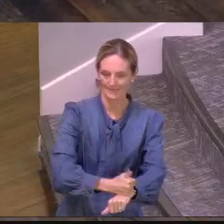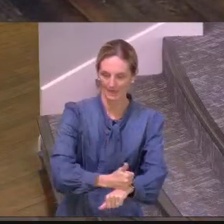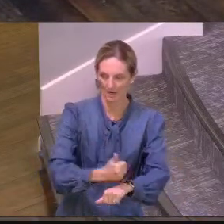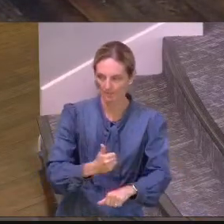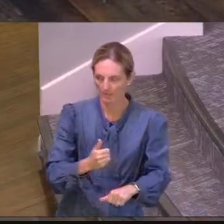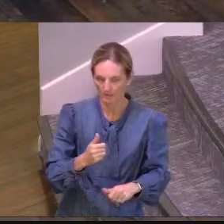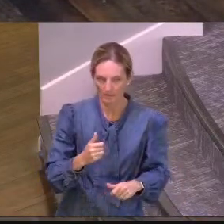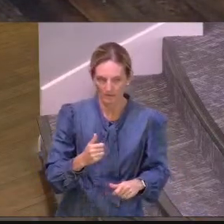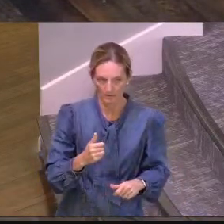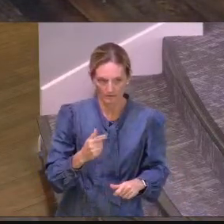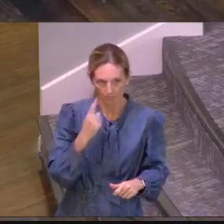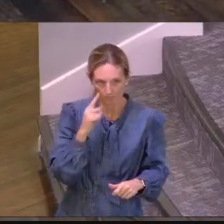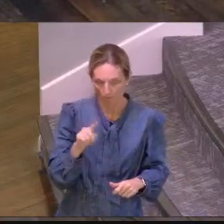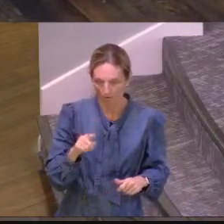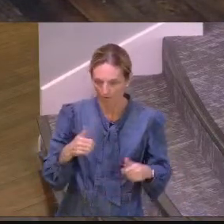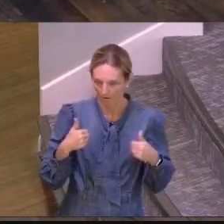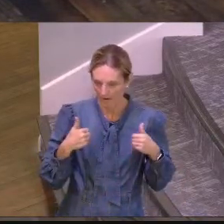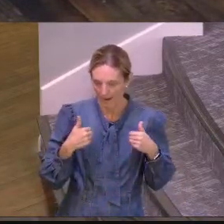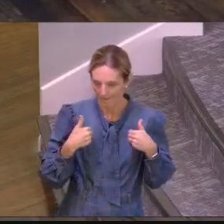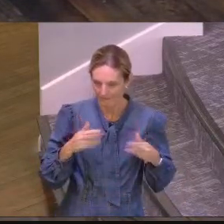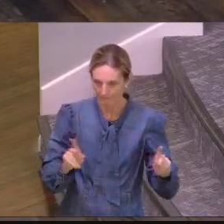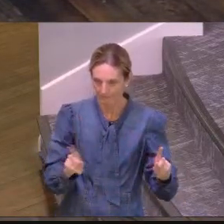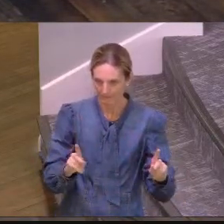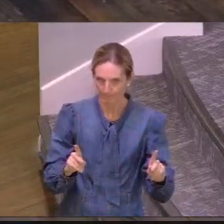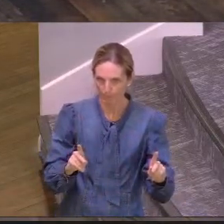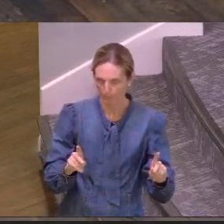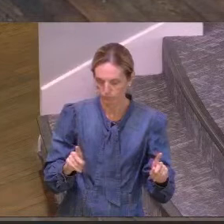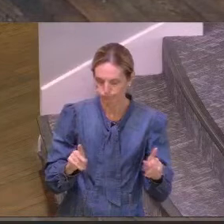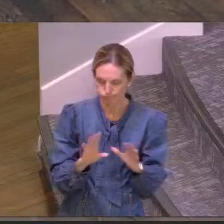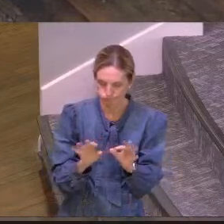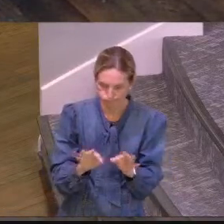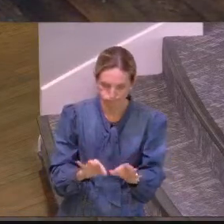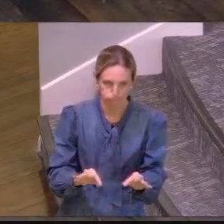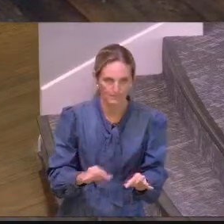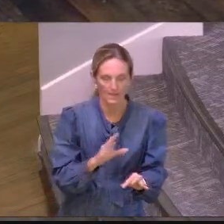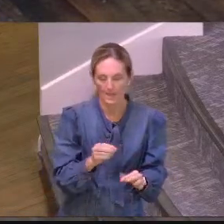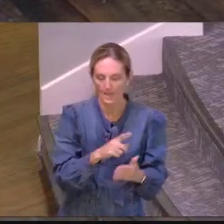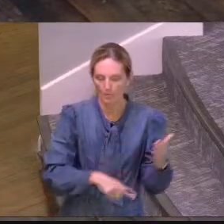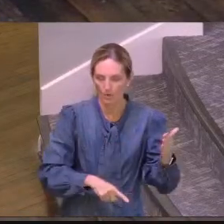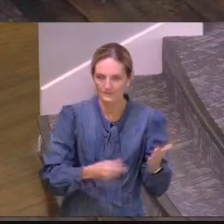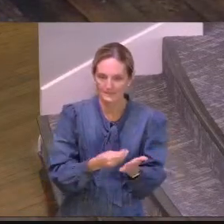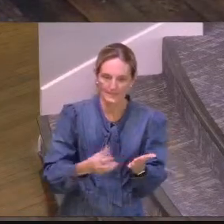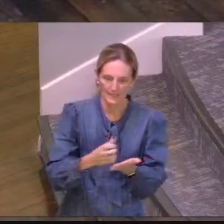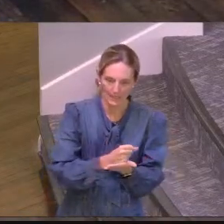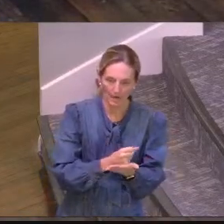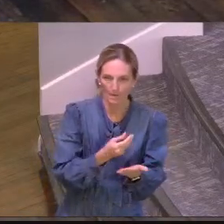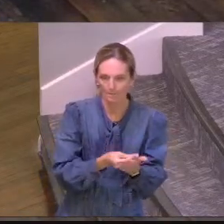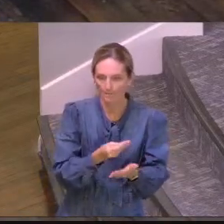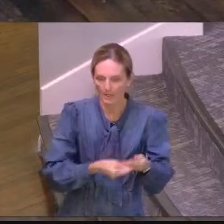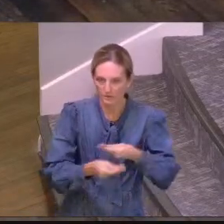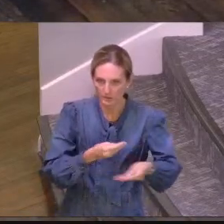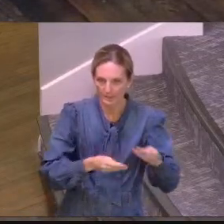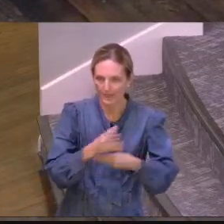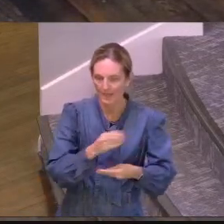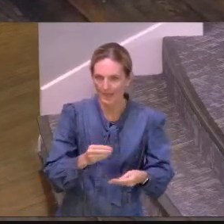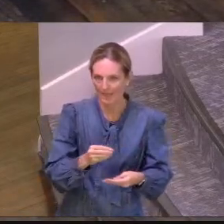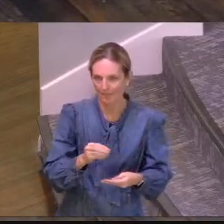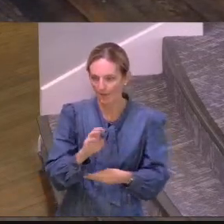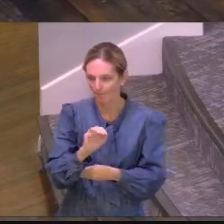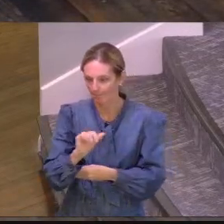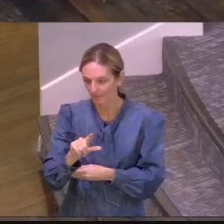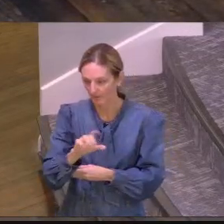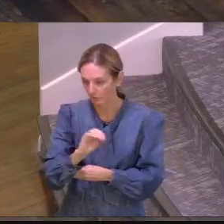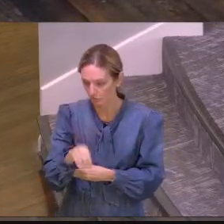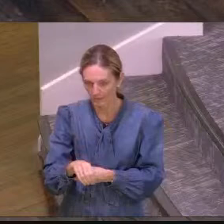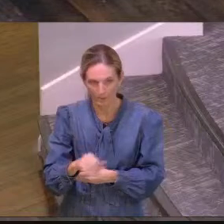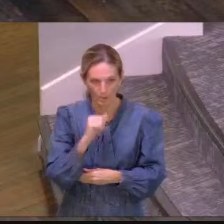to address you, to let you guys know what they think of the budget, what they think of the overall millage rate. And so we didn't have